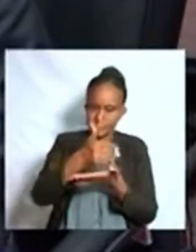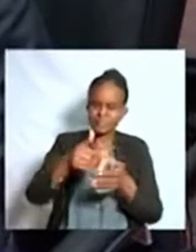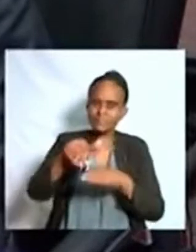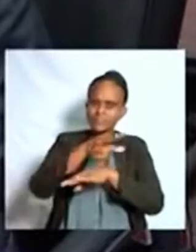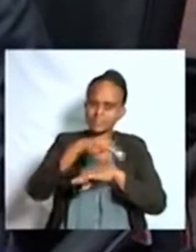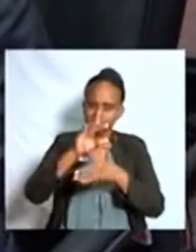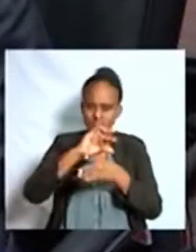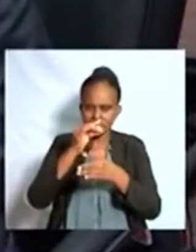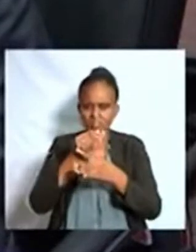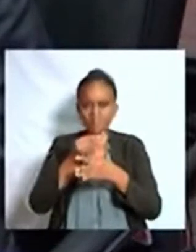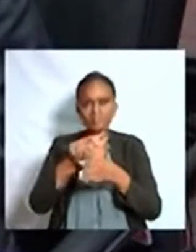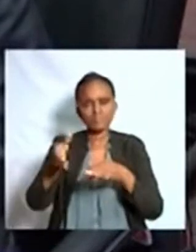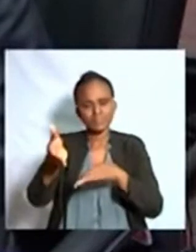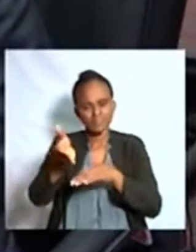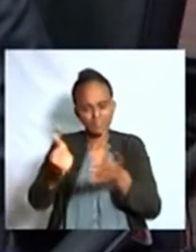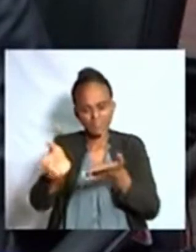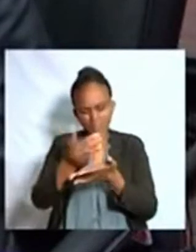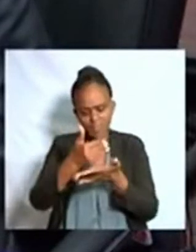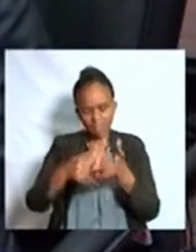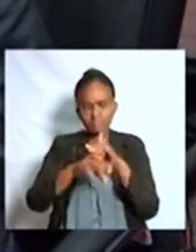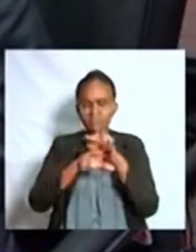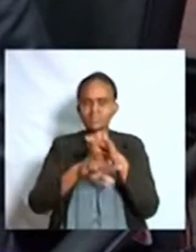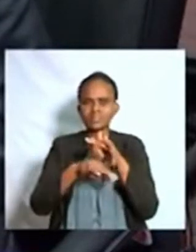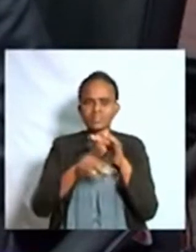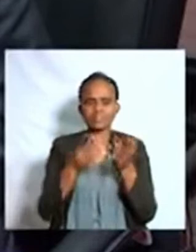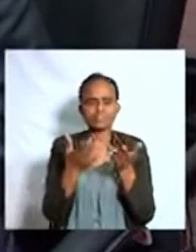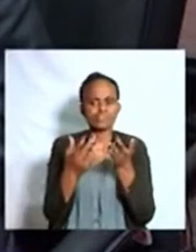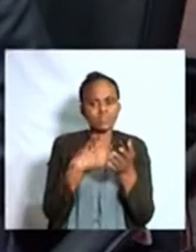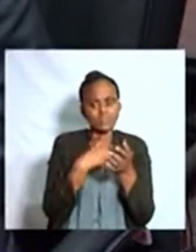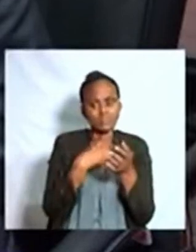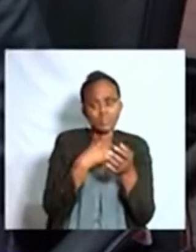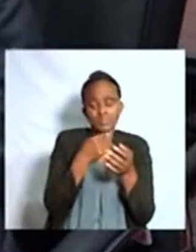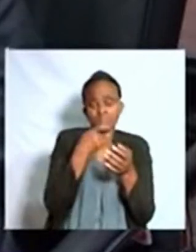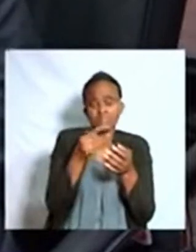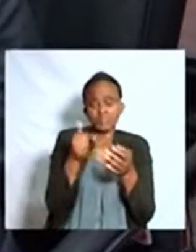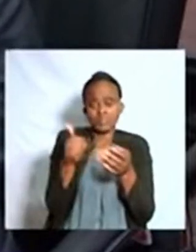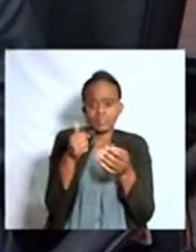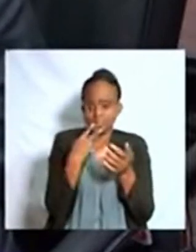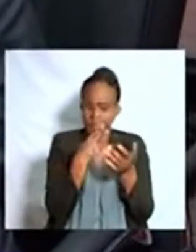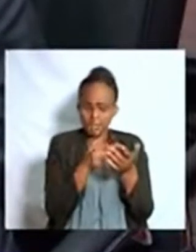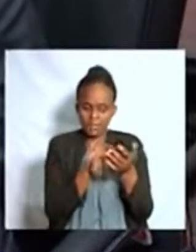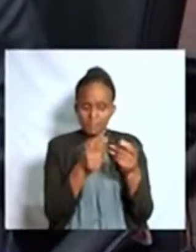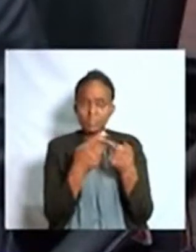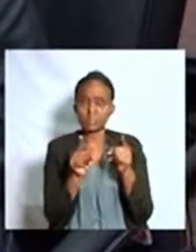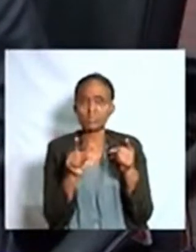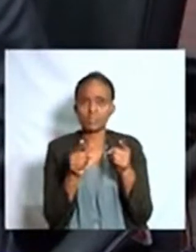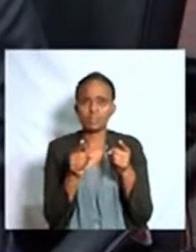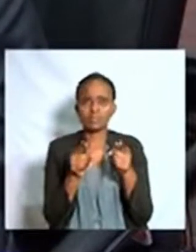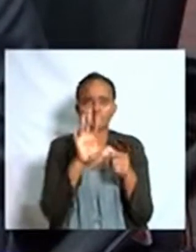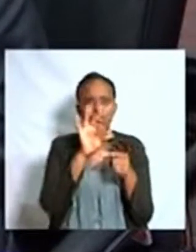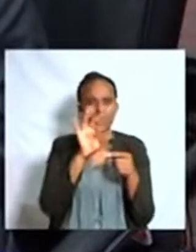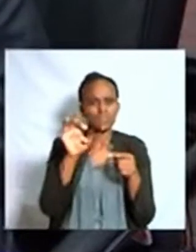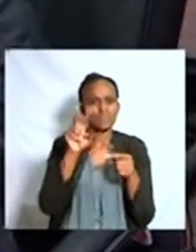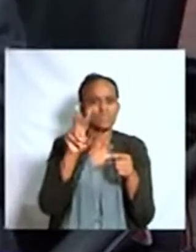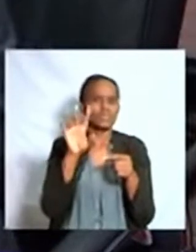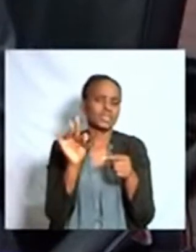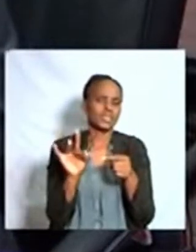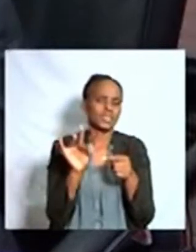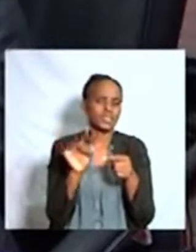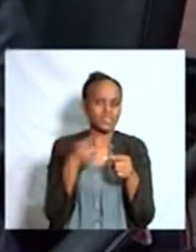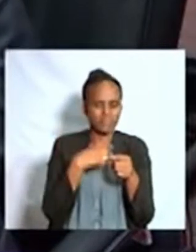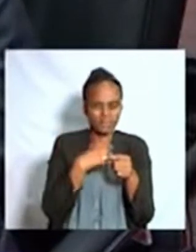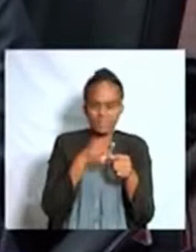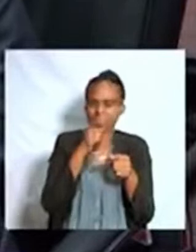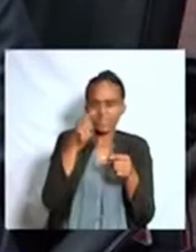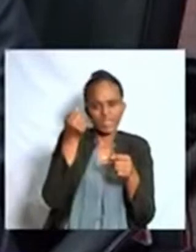you undercollected. Let me say you undercollected. If you look at the variance, 928. I don't